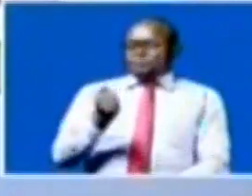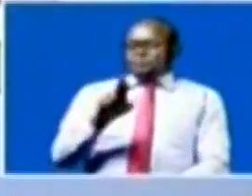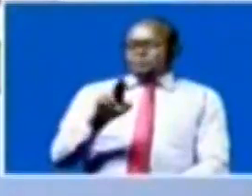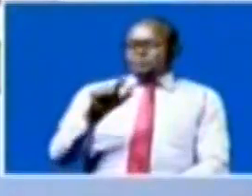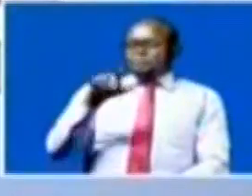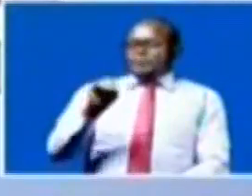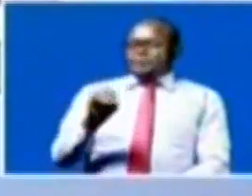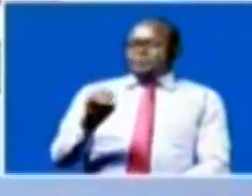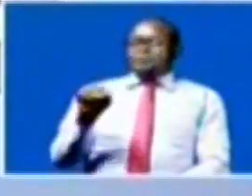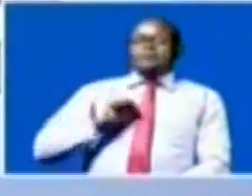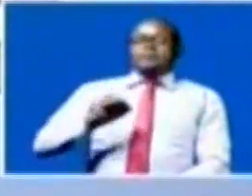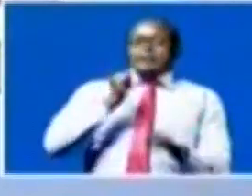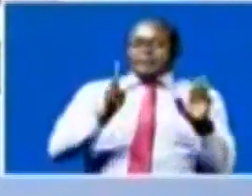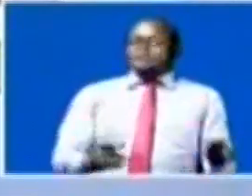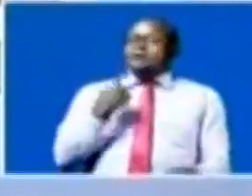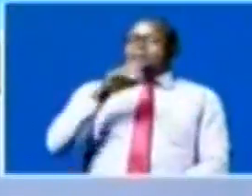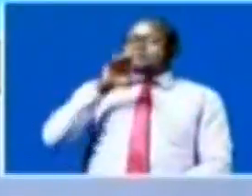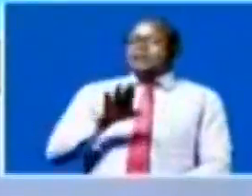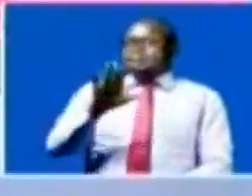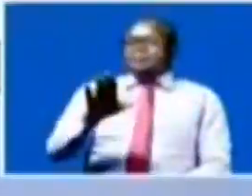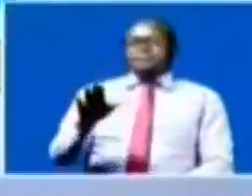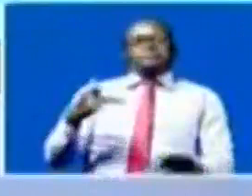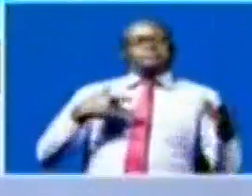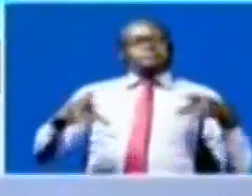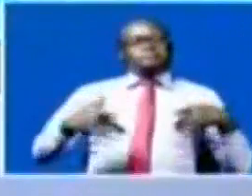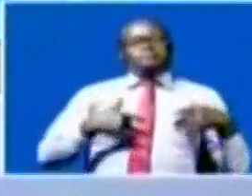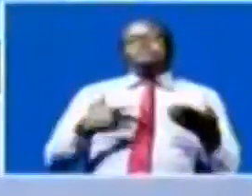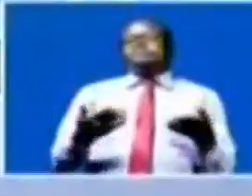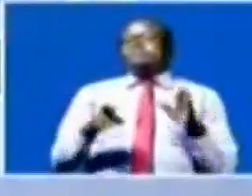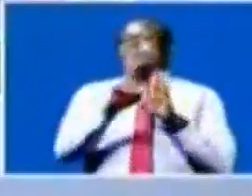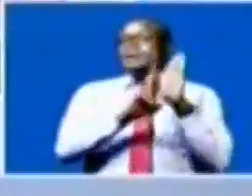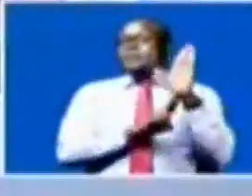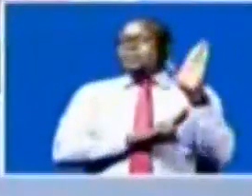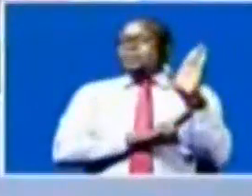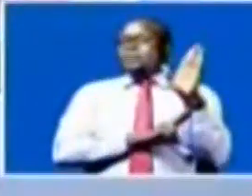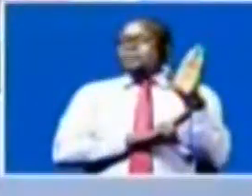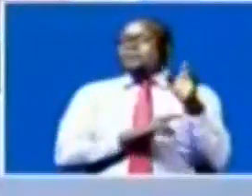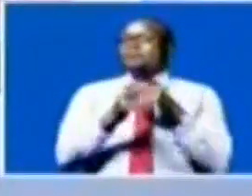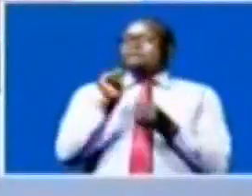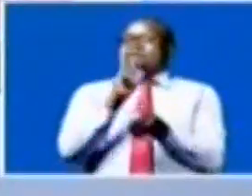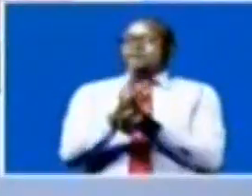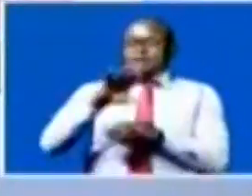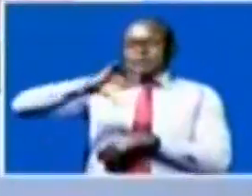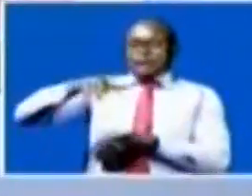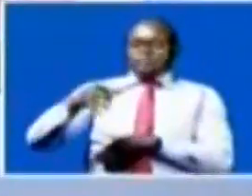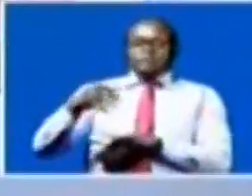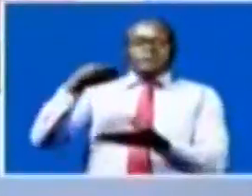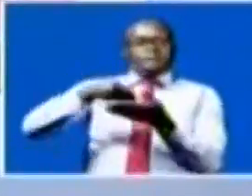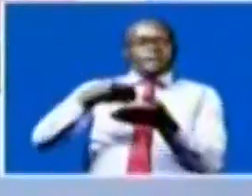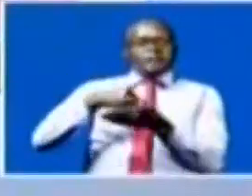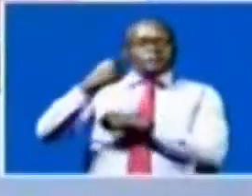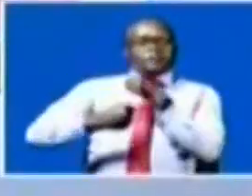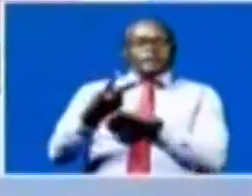Gideon Moi has raised concern over the increased ceilings in the recurrent expenditure of 14 counties for their financial